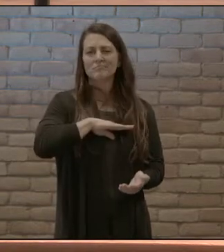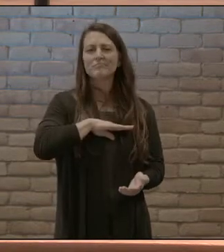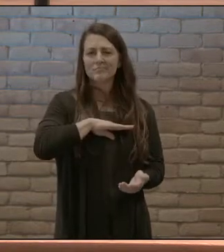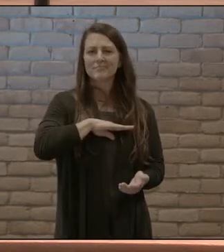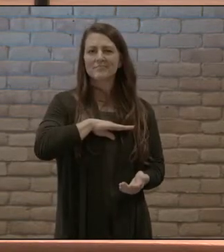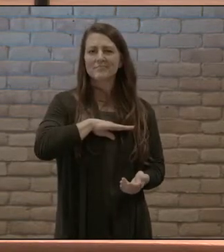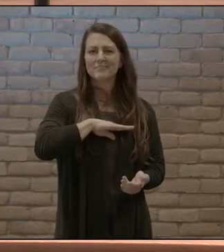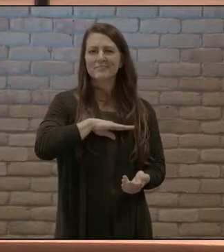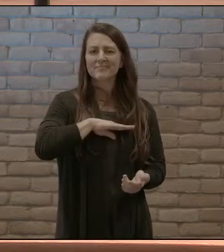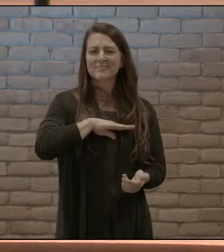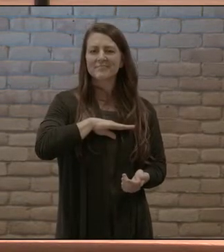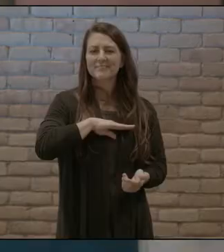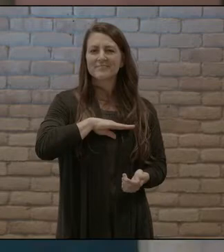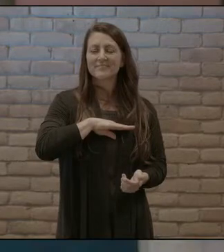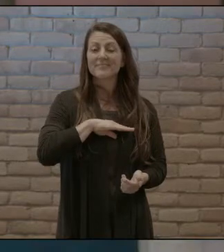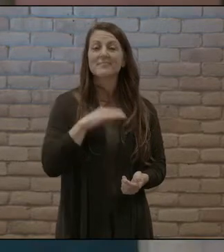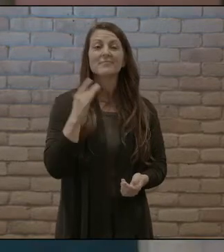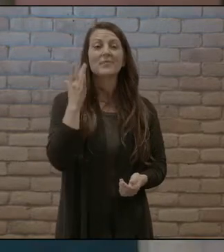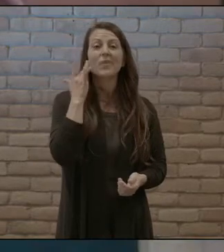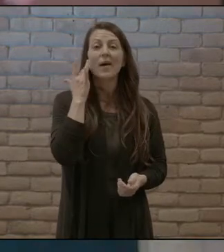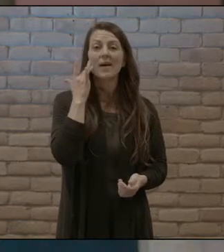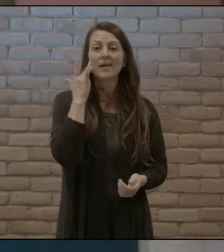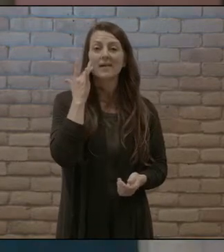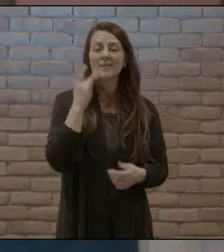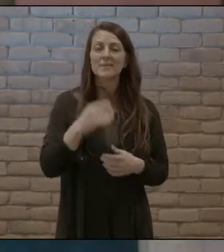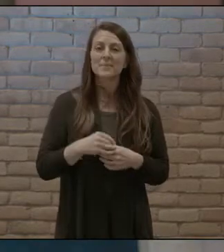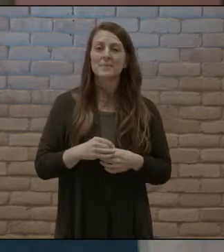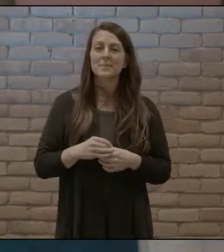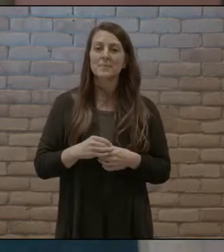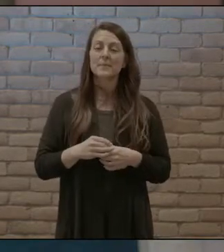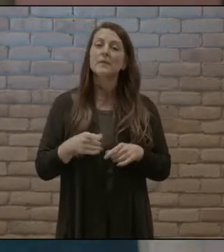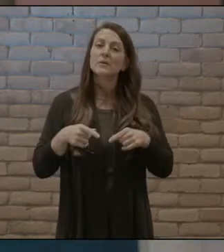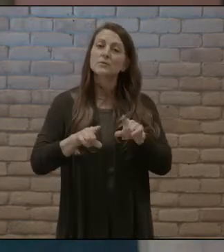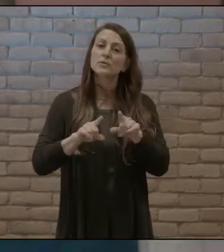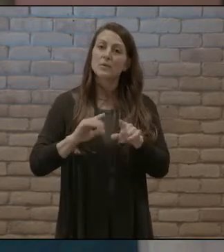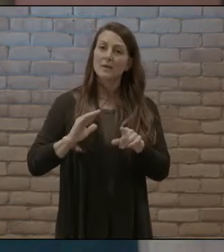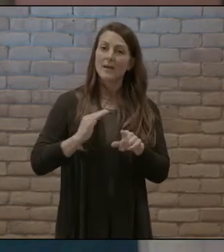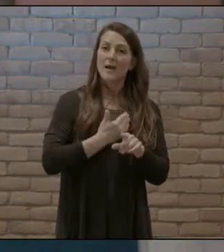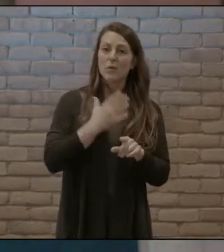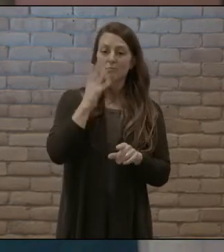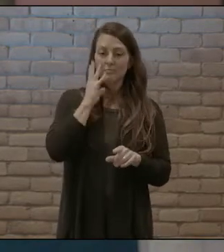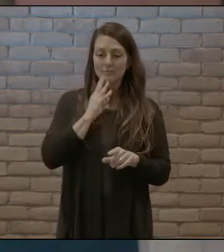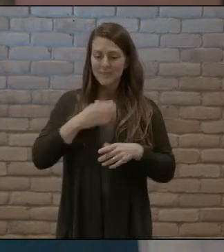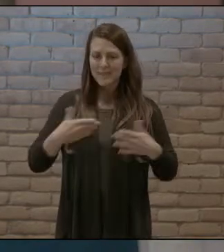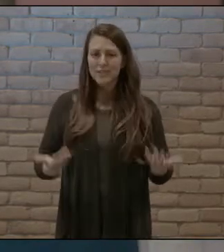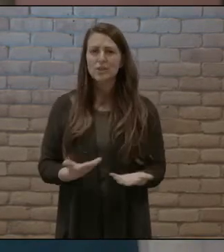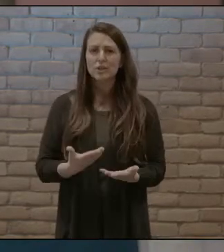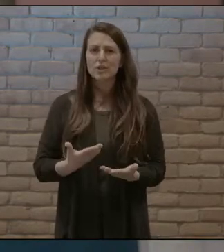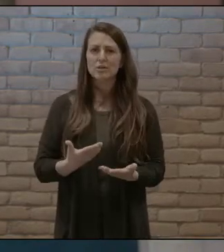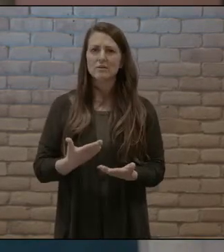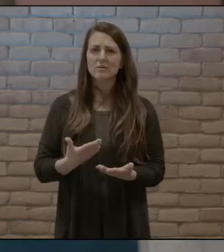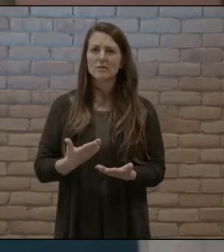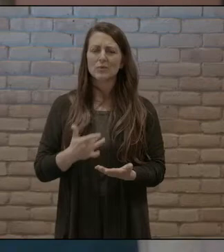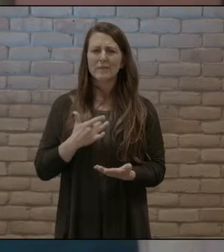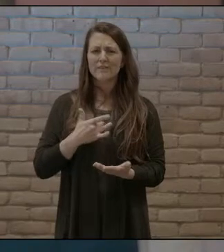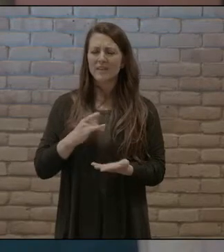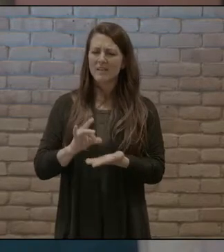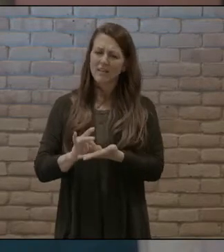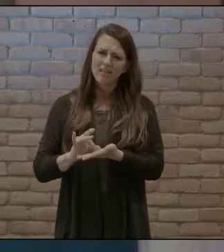so that in the midst of our exile, we have incredible